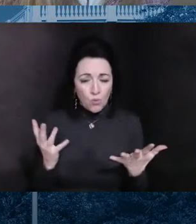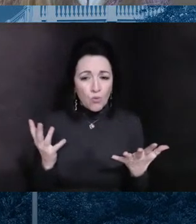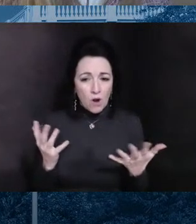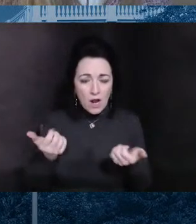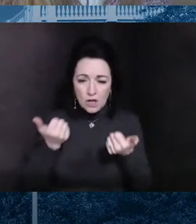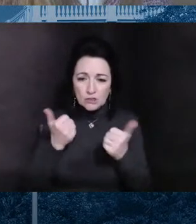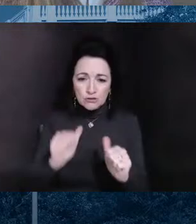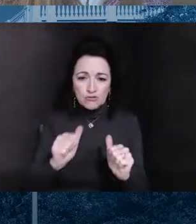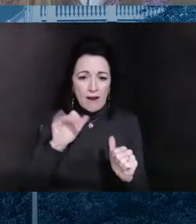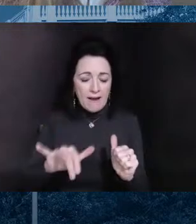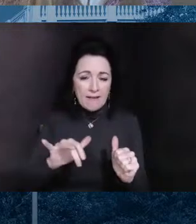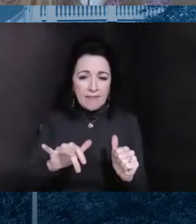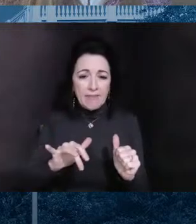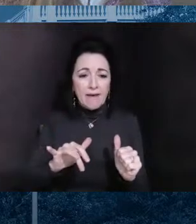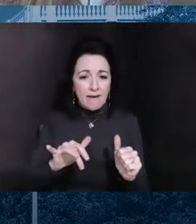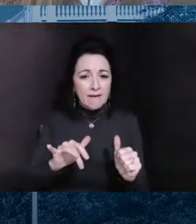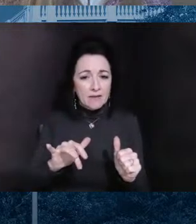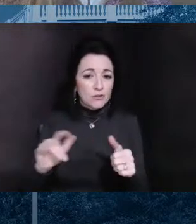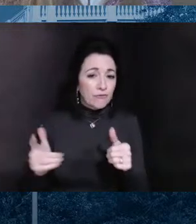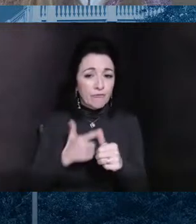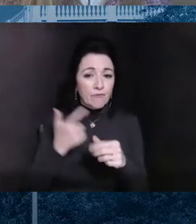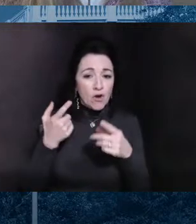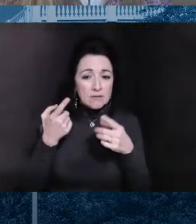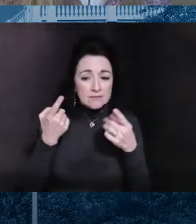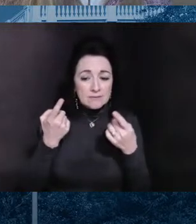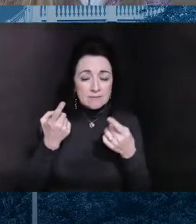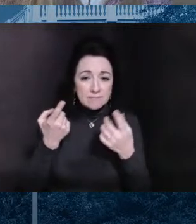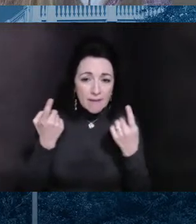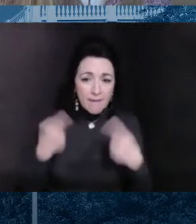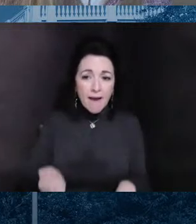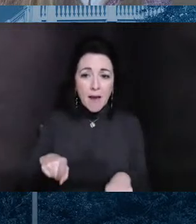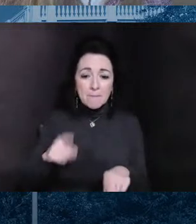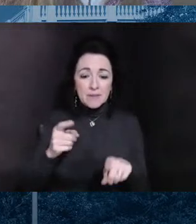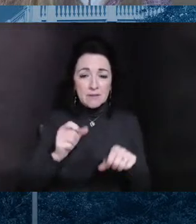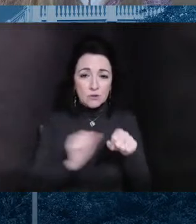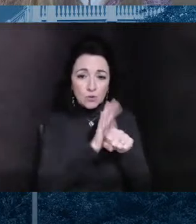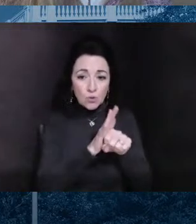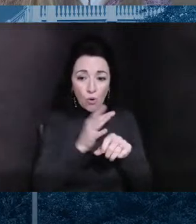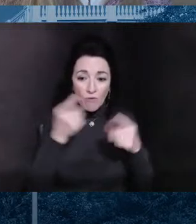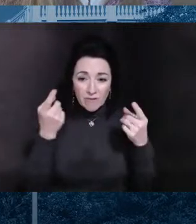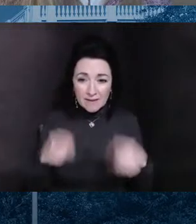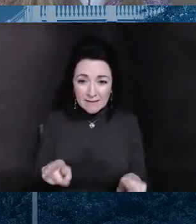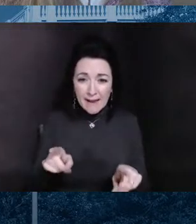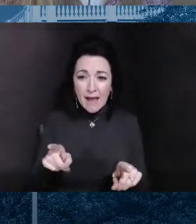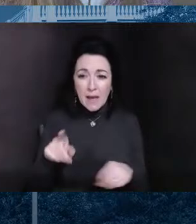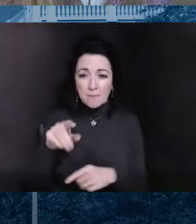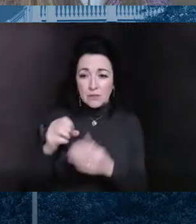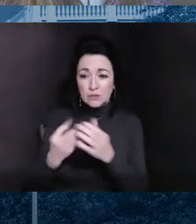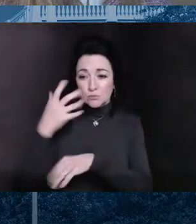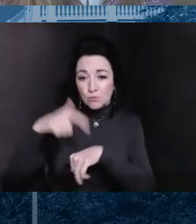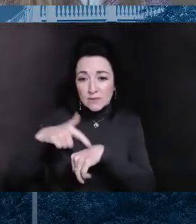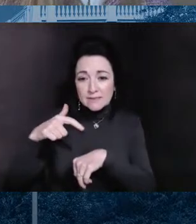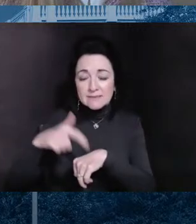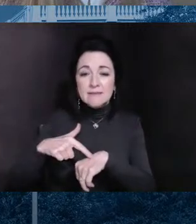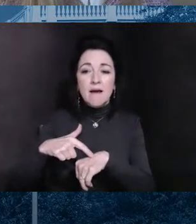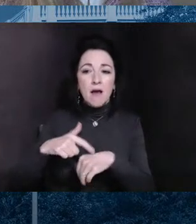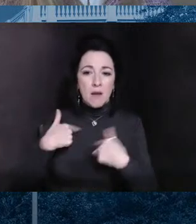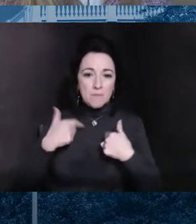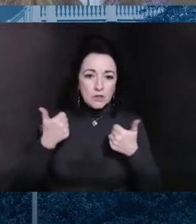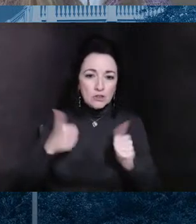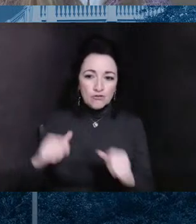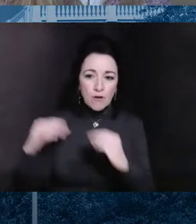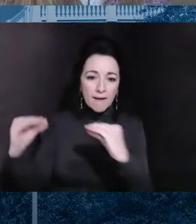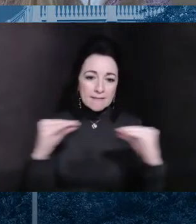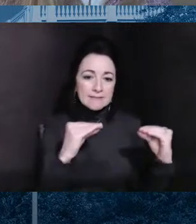that initial surge back in the spring. The hardest part is getting folks to wear masks and keep social distancing. The hardest part